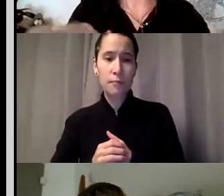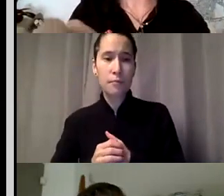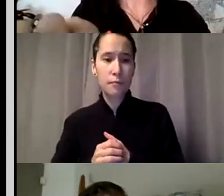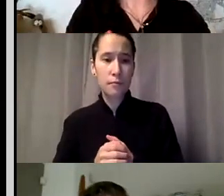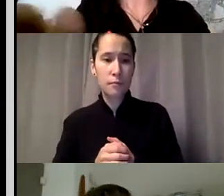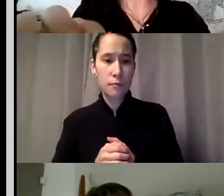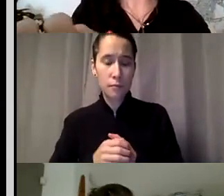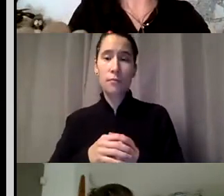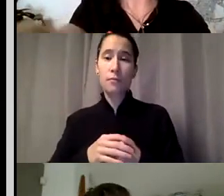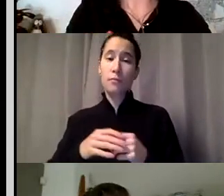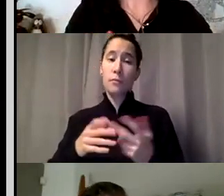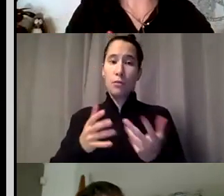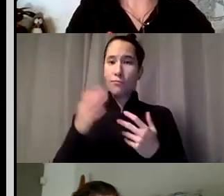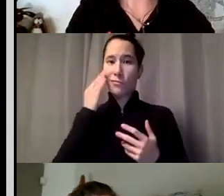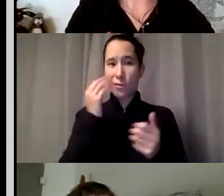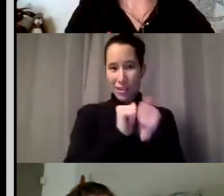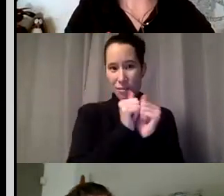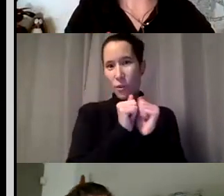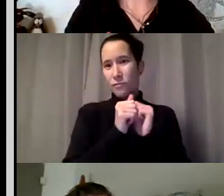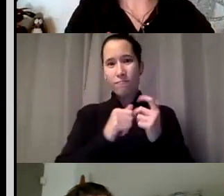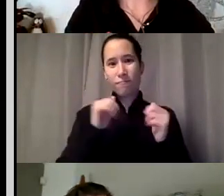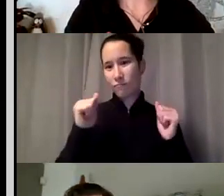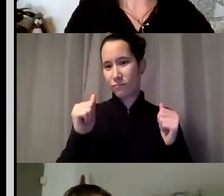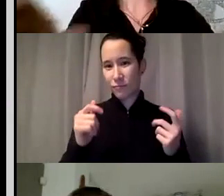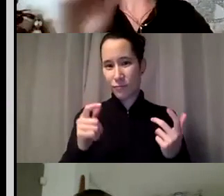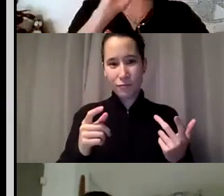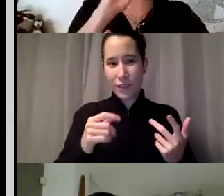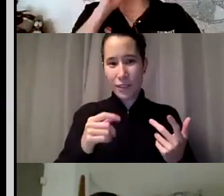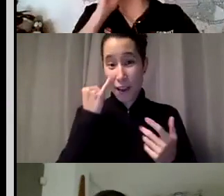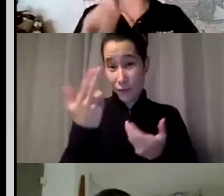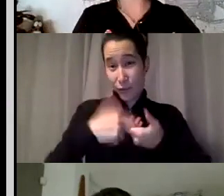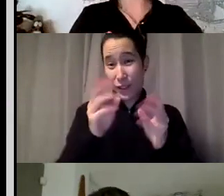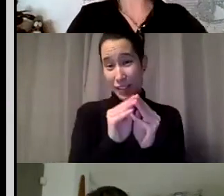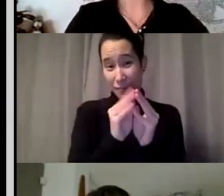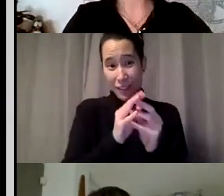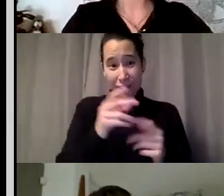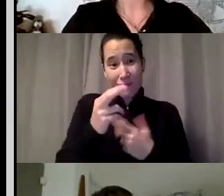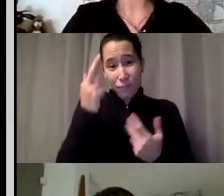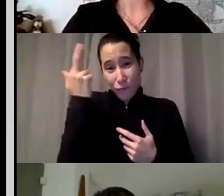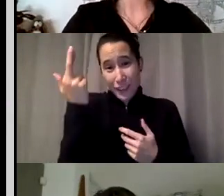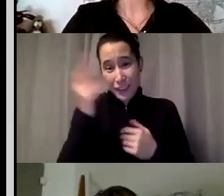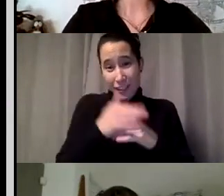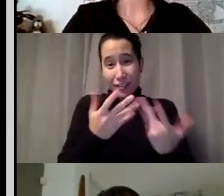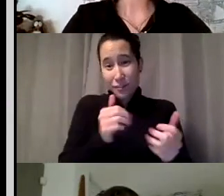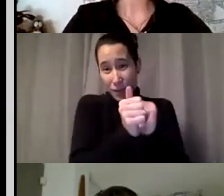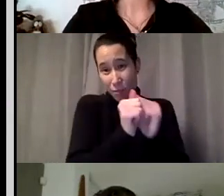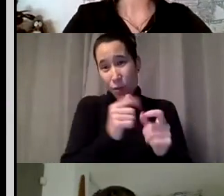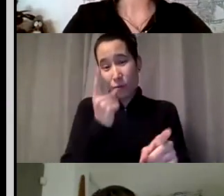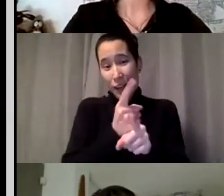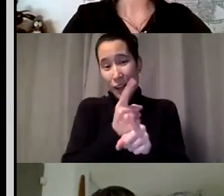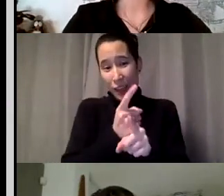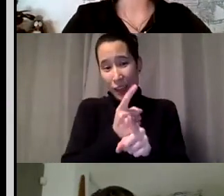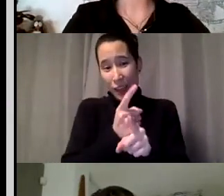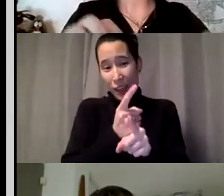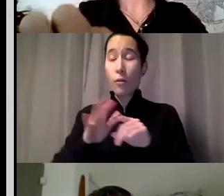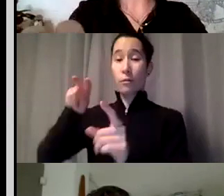love to do, which everyone on this call is that sport. Now, as that has happened from a public health